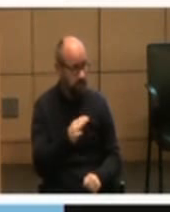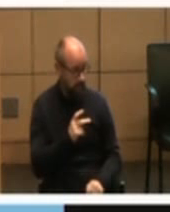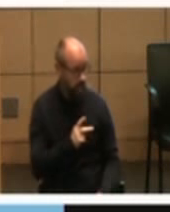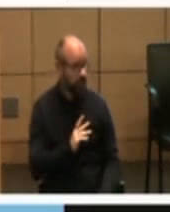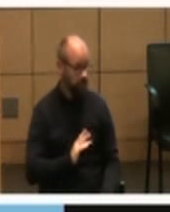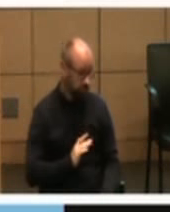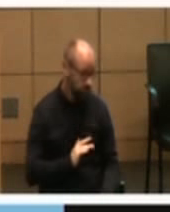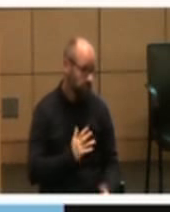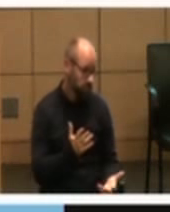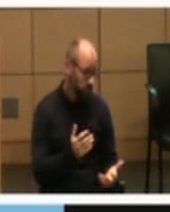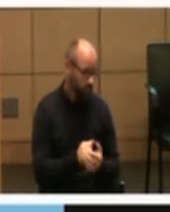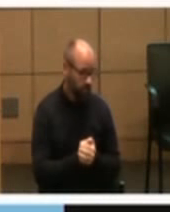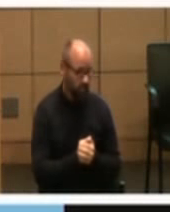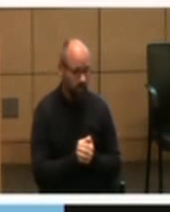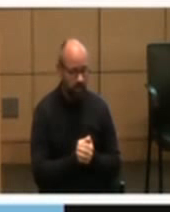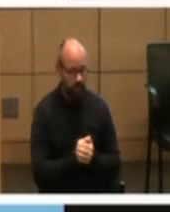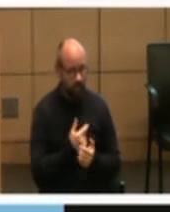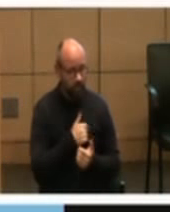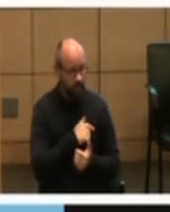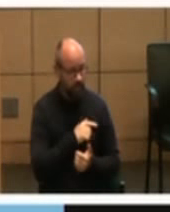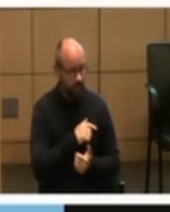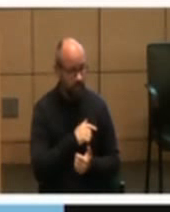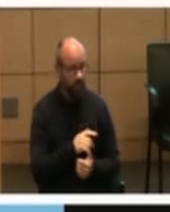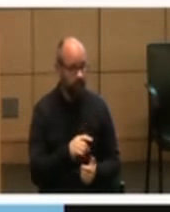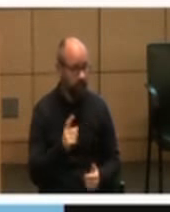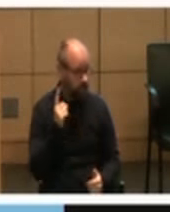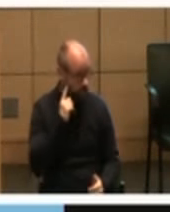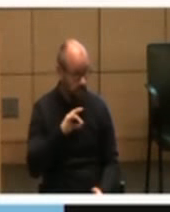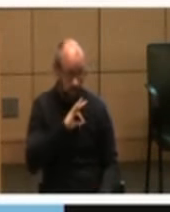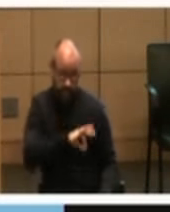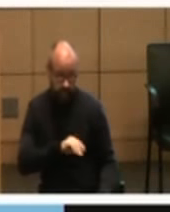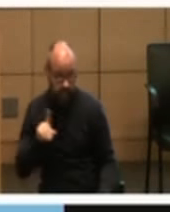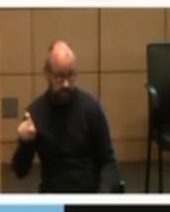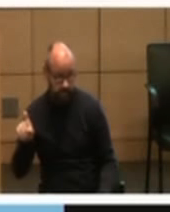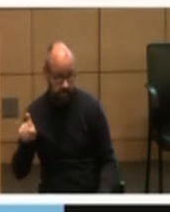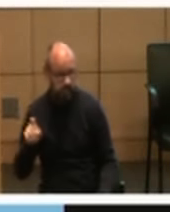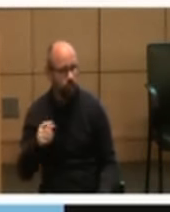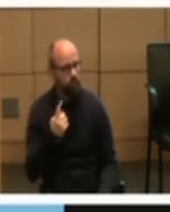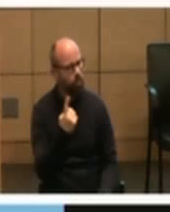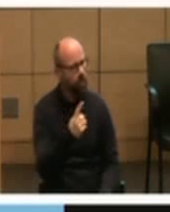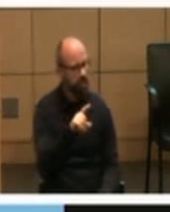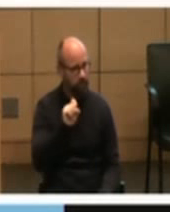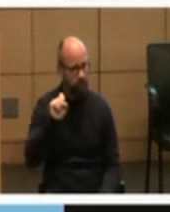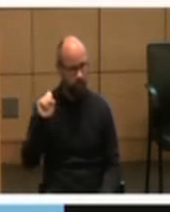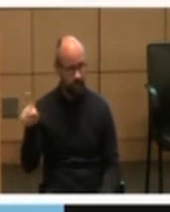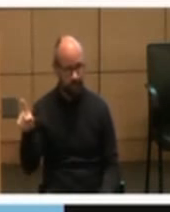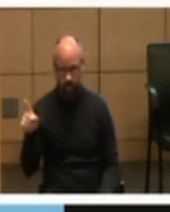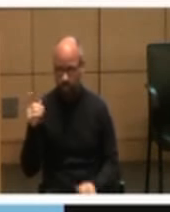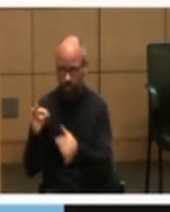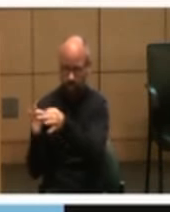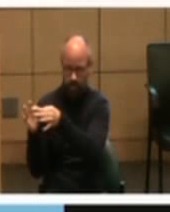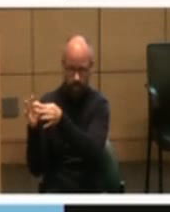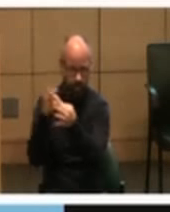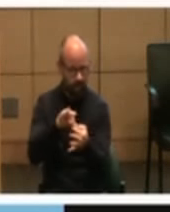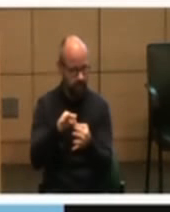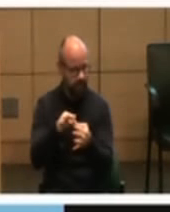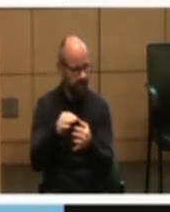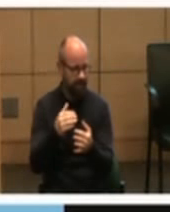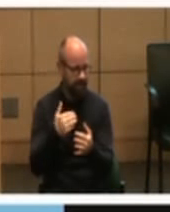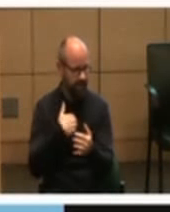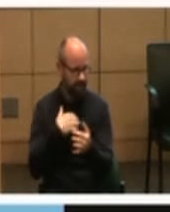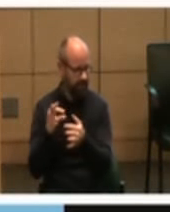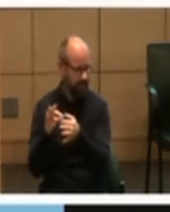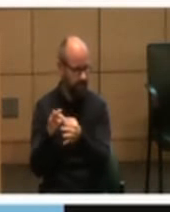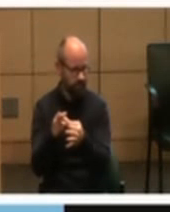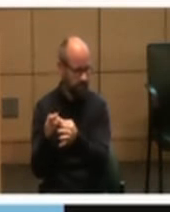see if the scores obtained on that outcome measure, so a questionnaire, would correlate or have any kind of